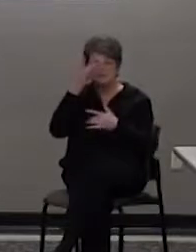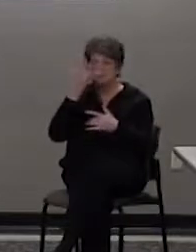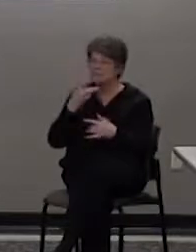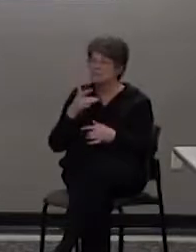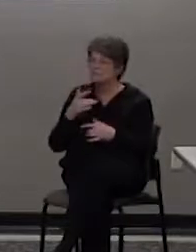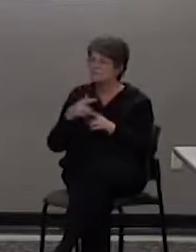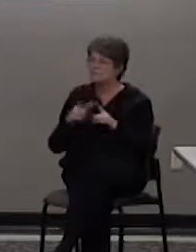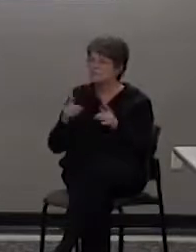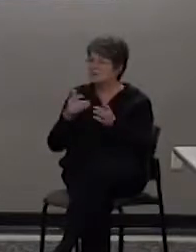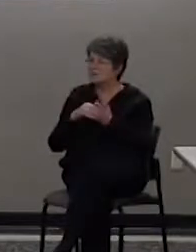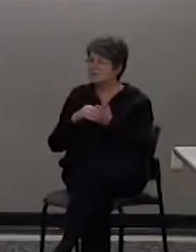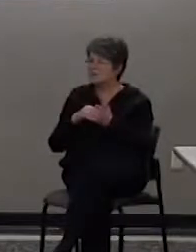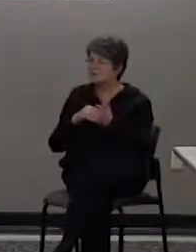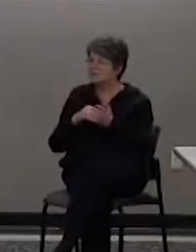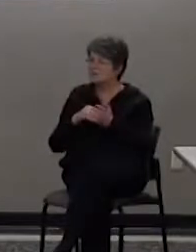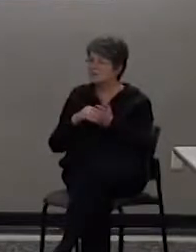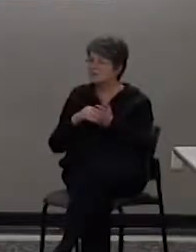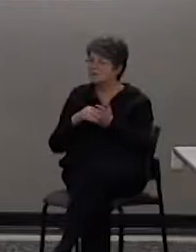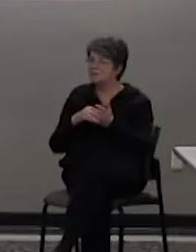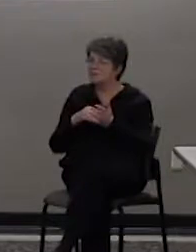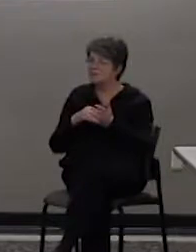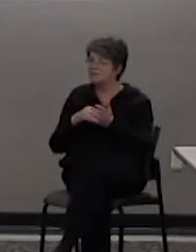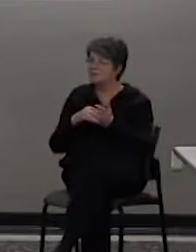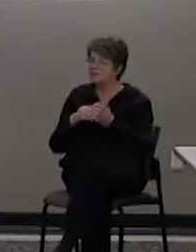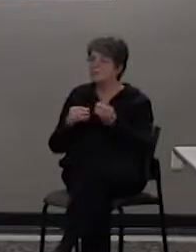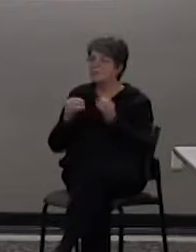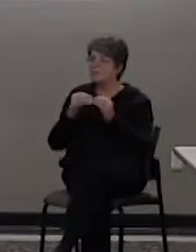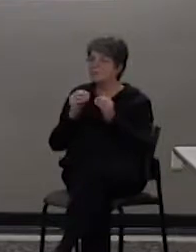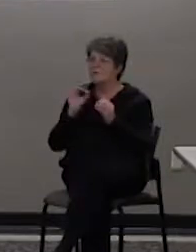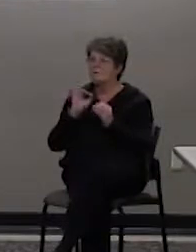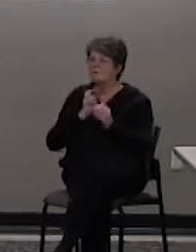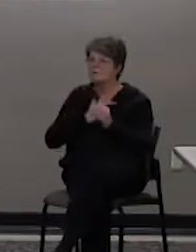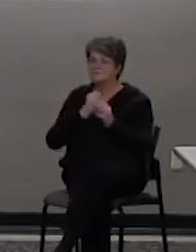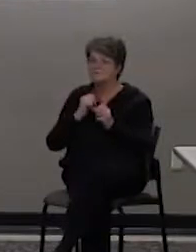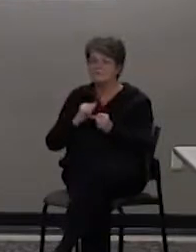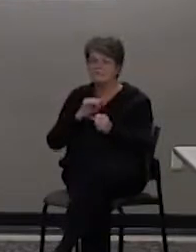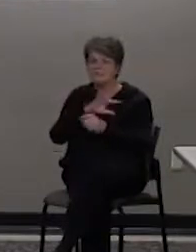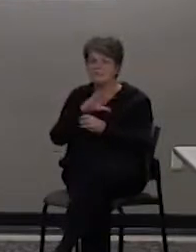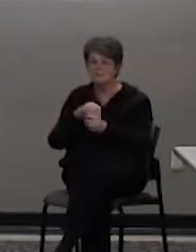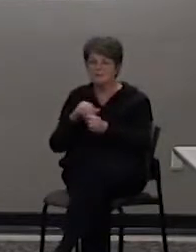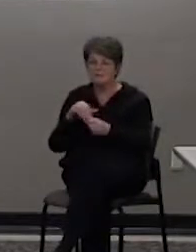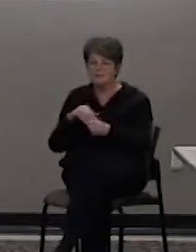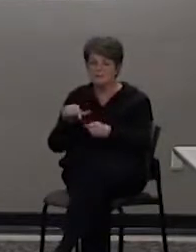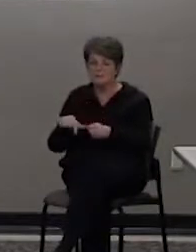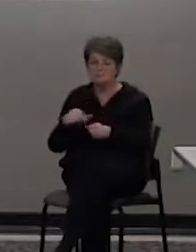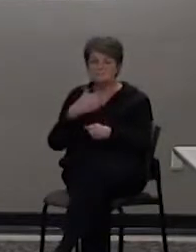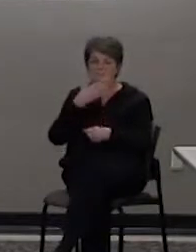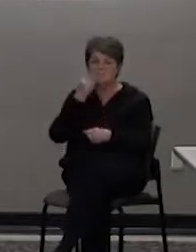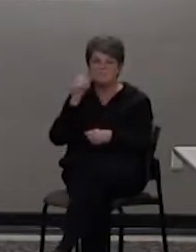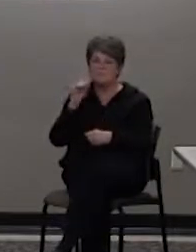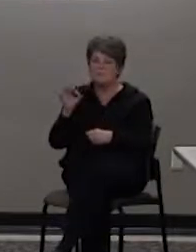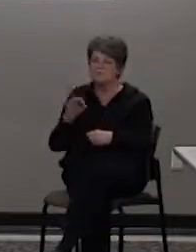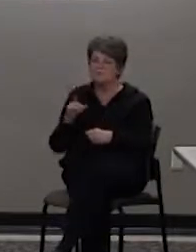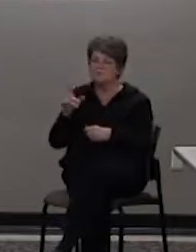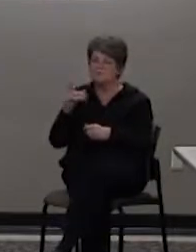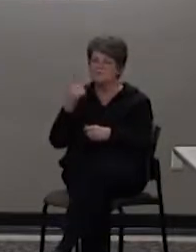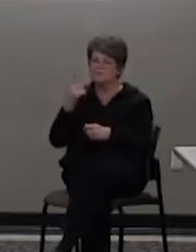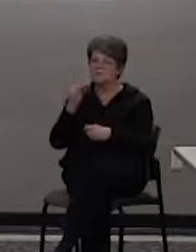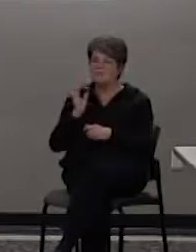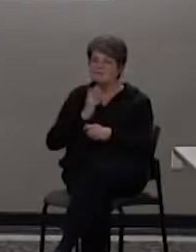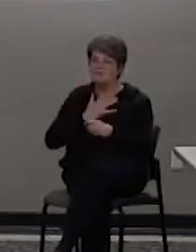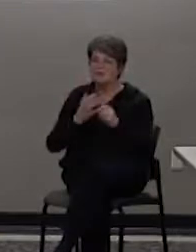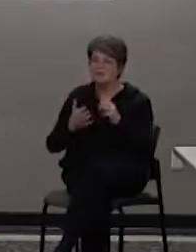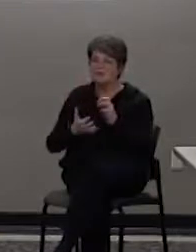But again, we're the more of us who can engage in this, the better. It's probably one of our